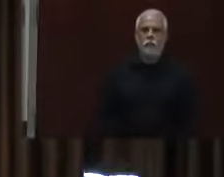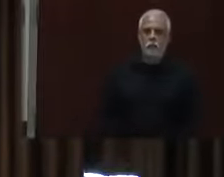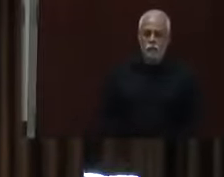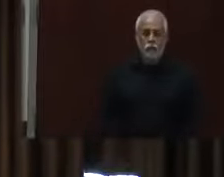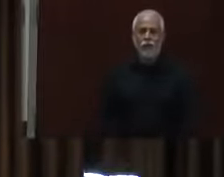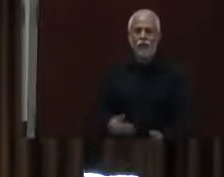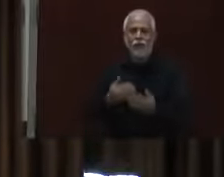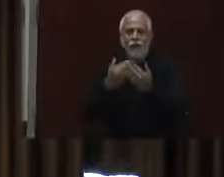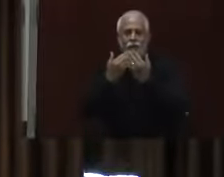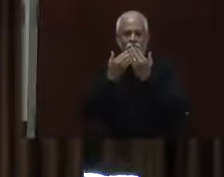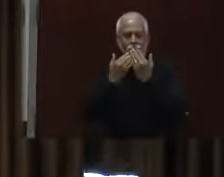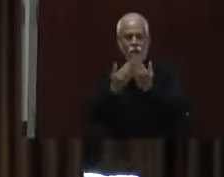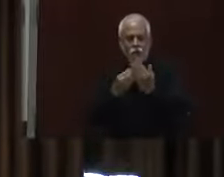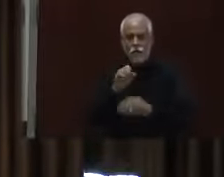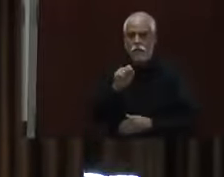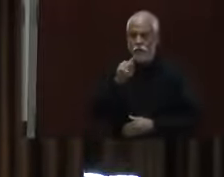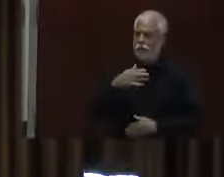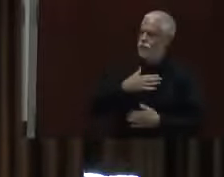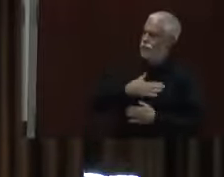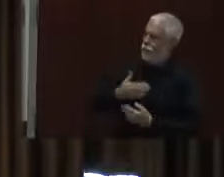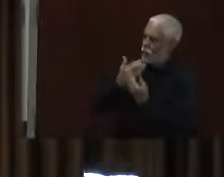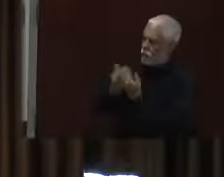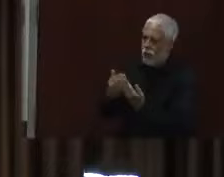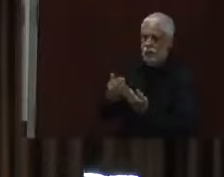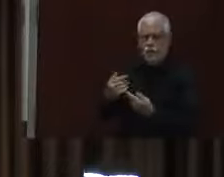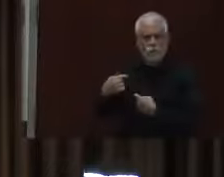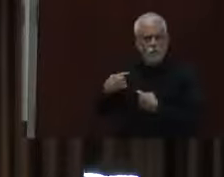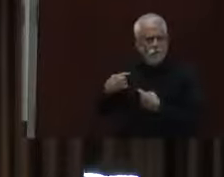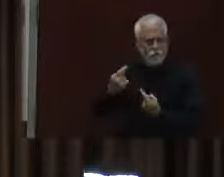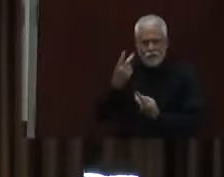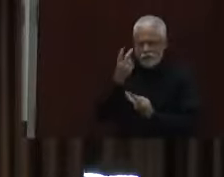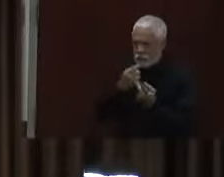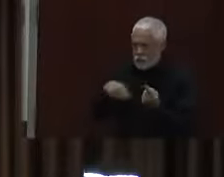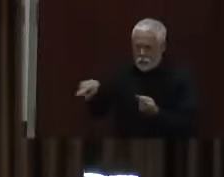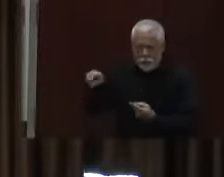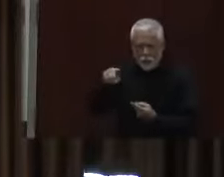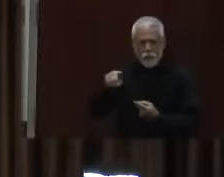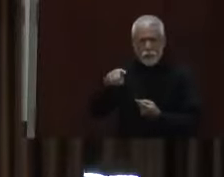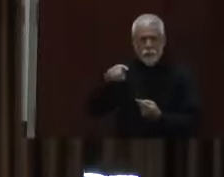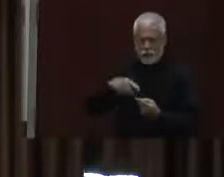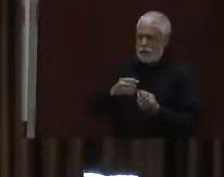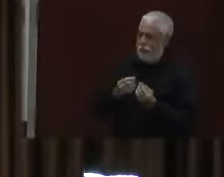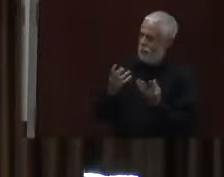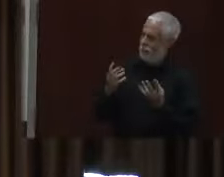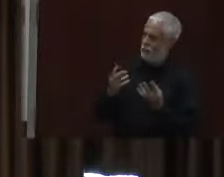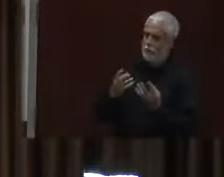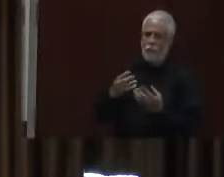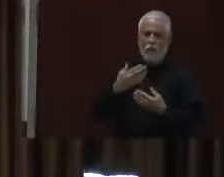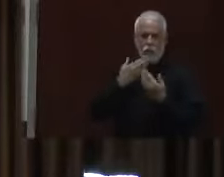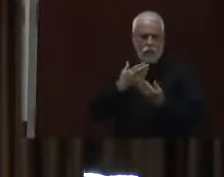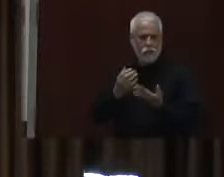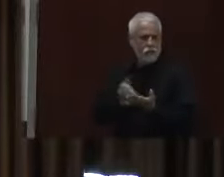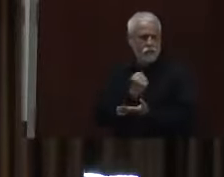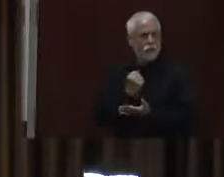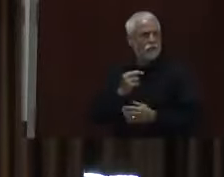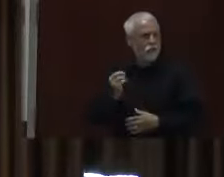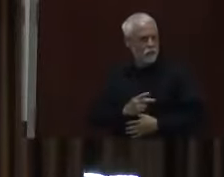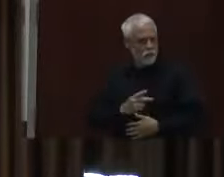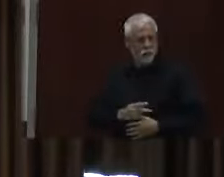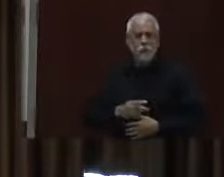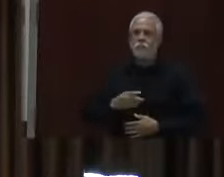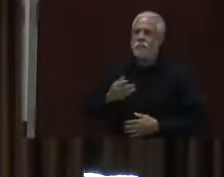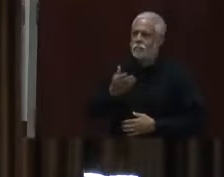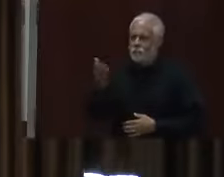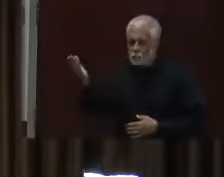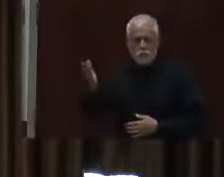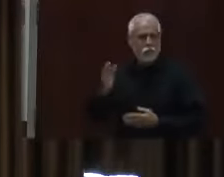Thank you, Stacy. It's a pleasure to be here again. It's been a while since I've seen many of you, or at least in this venue, and I appreciate the opportunity to come back and